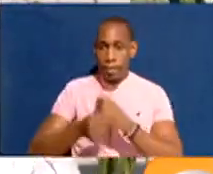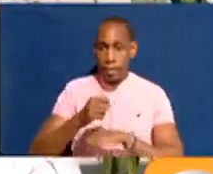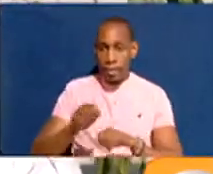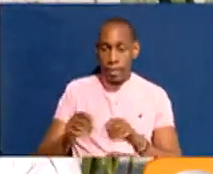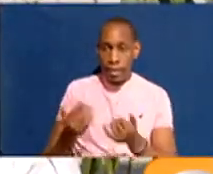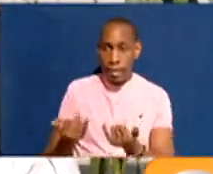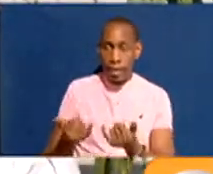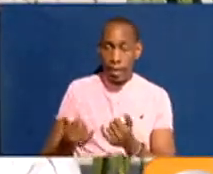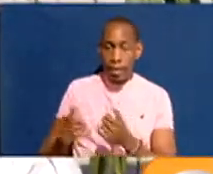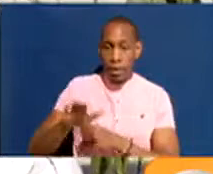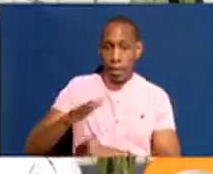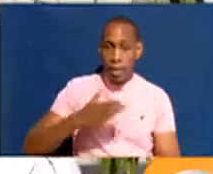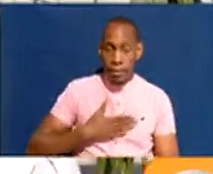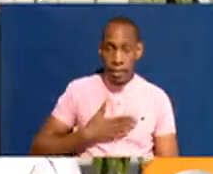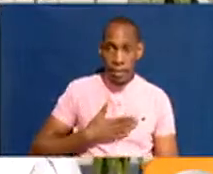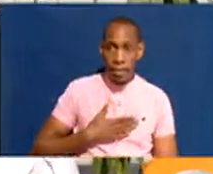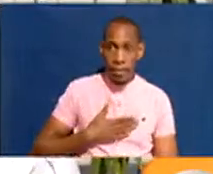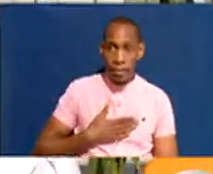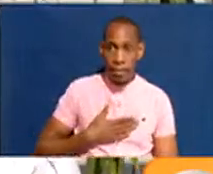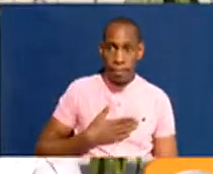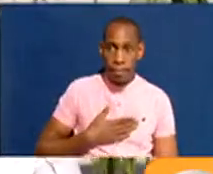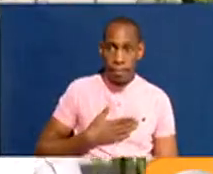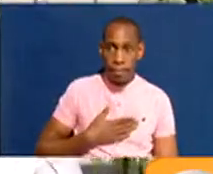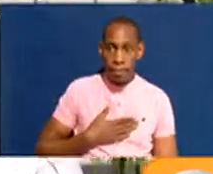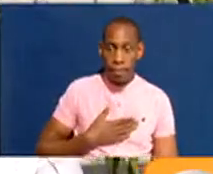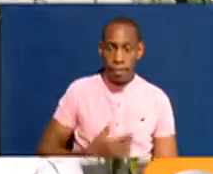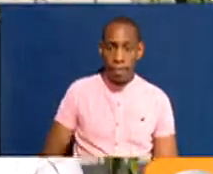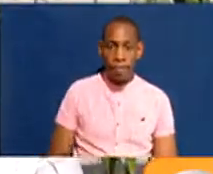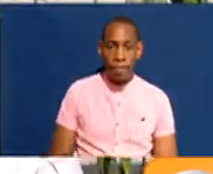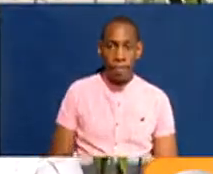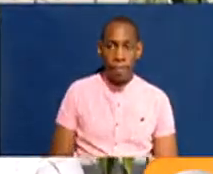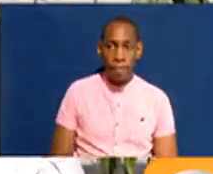region, the main currents that actually